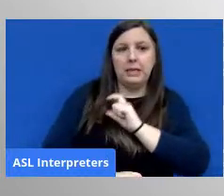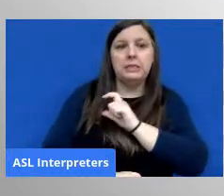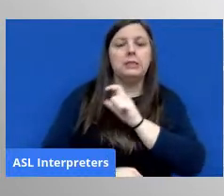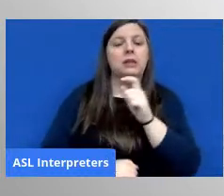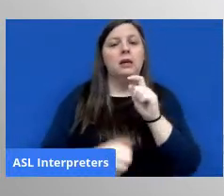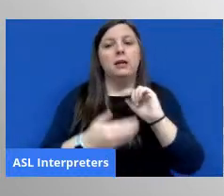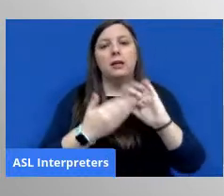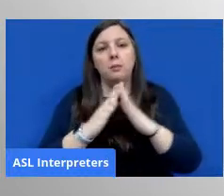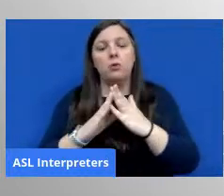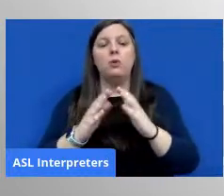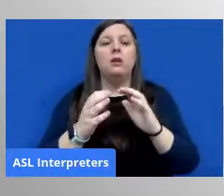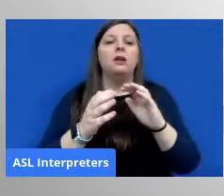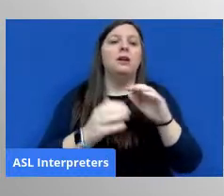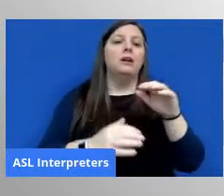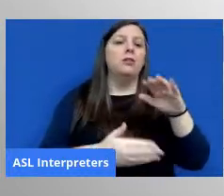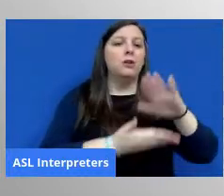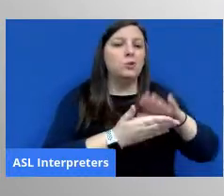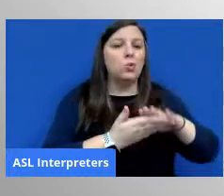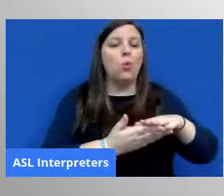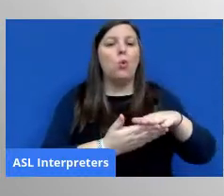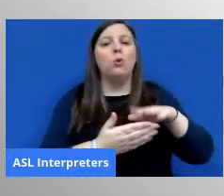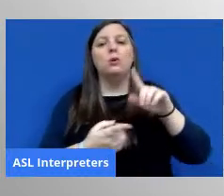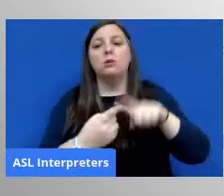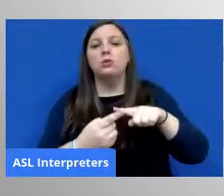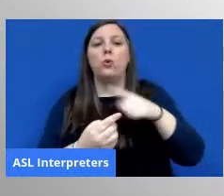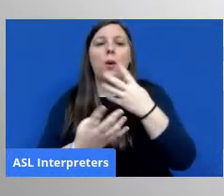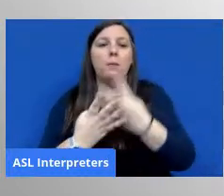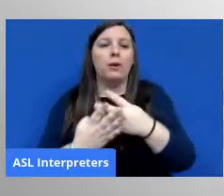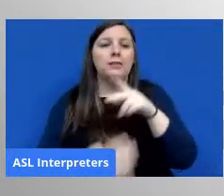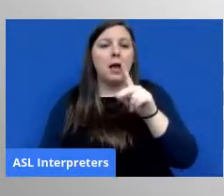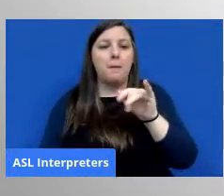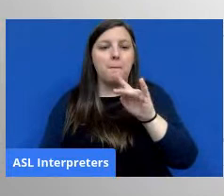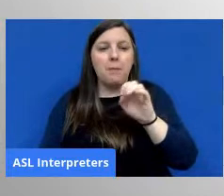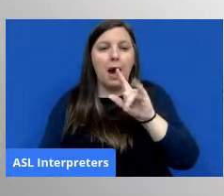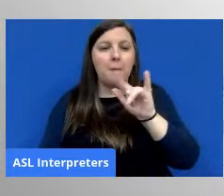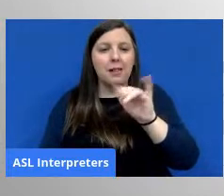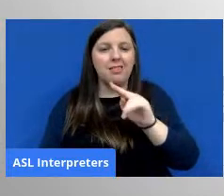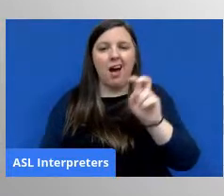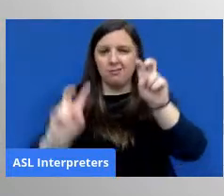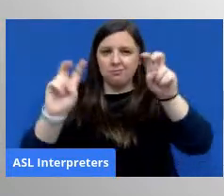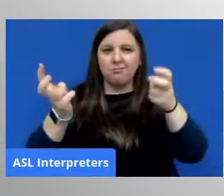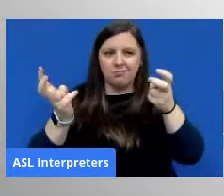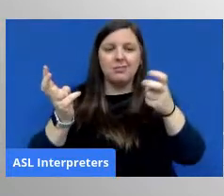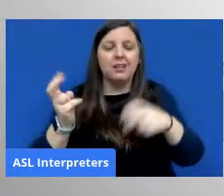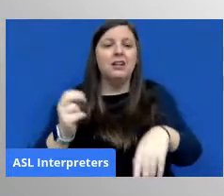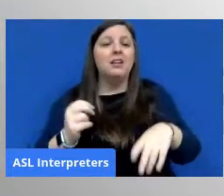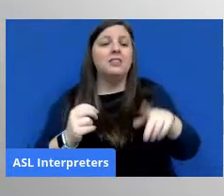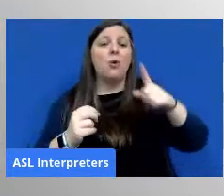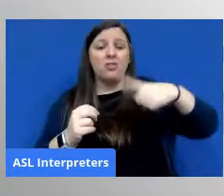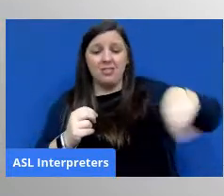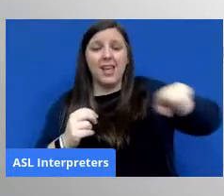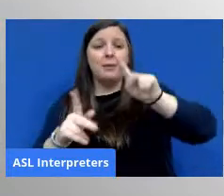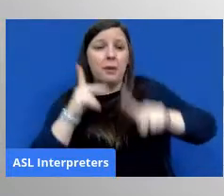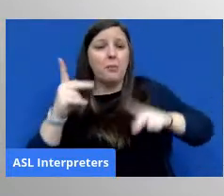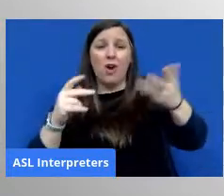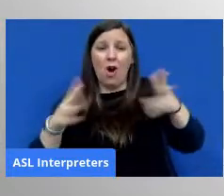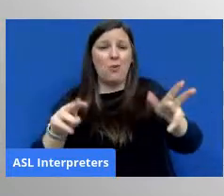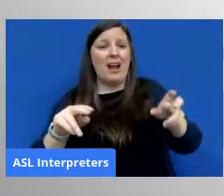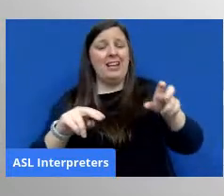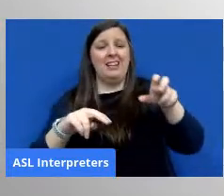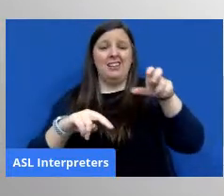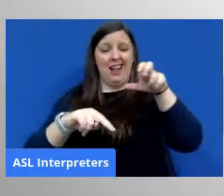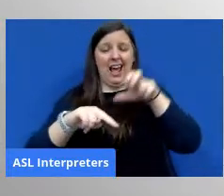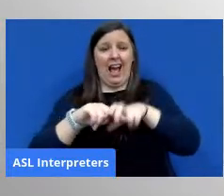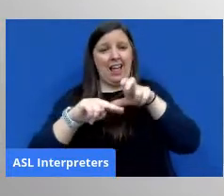it's not just our policing our community, it's all of the schools and all the different school systems. And so all of these people are at the table through the